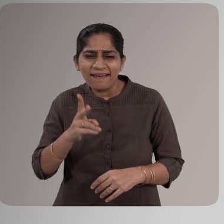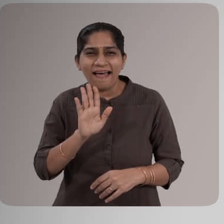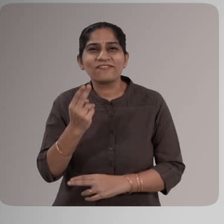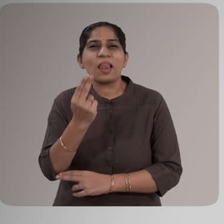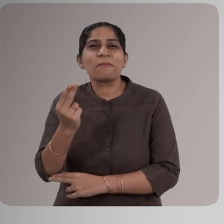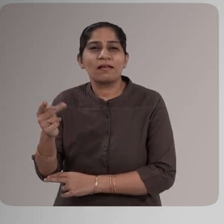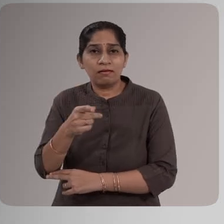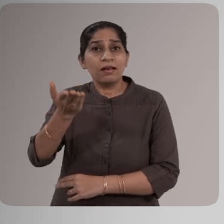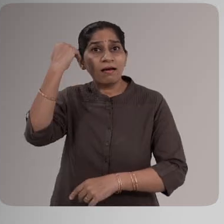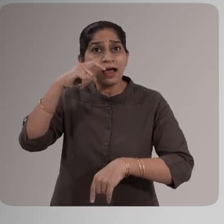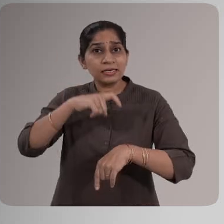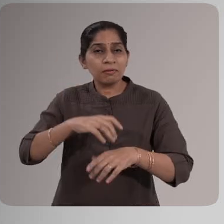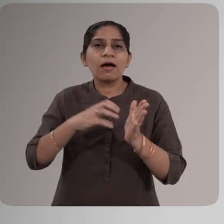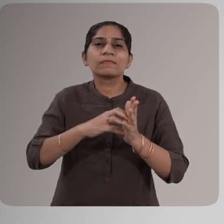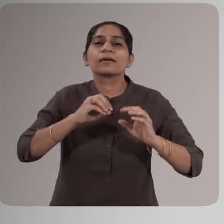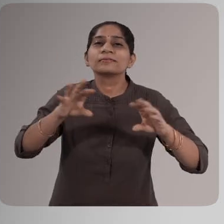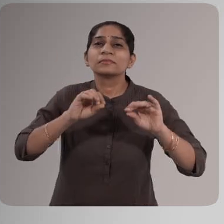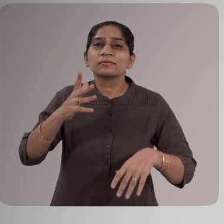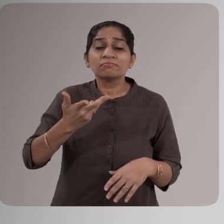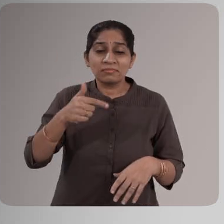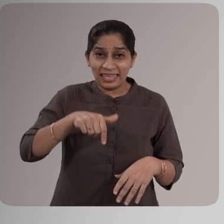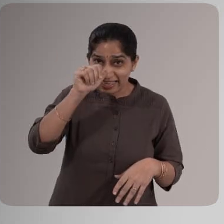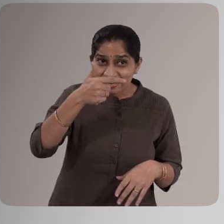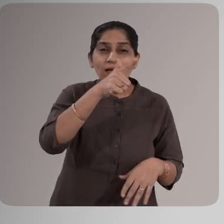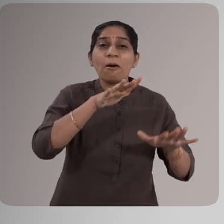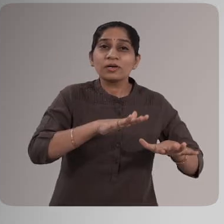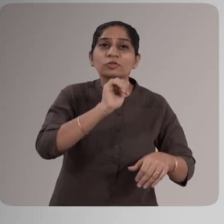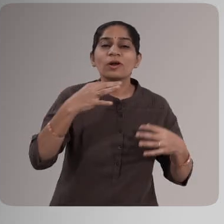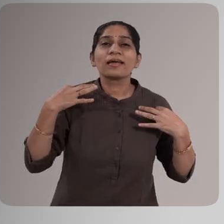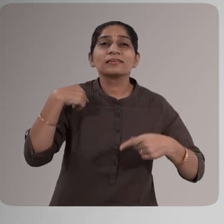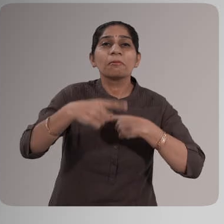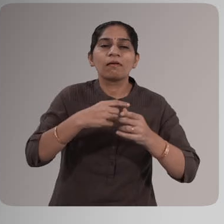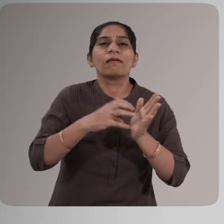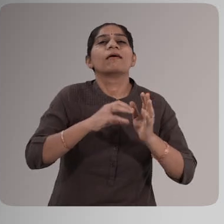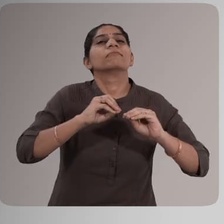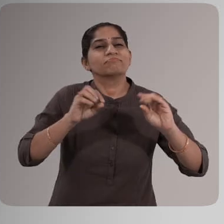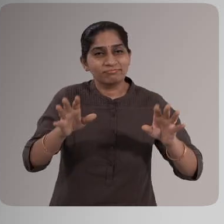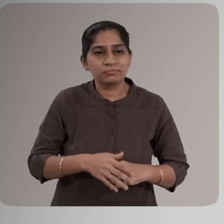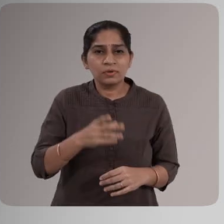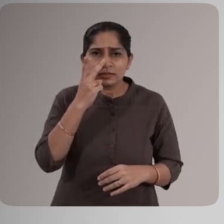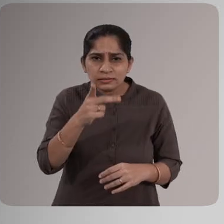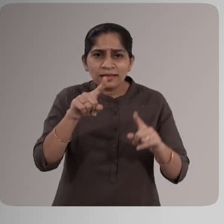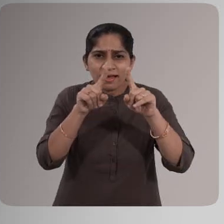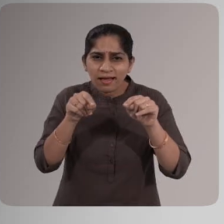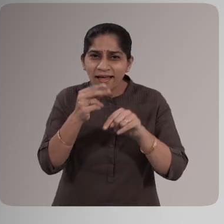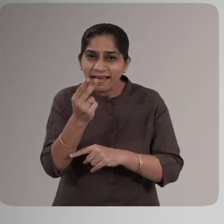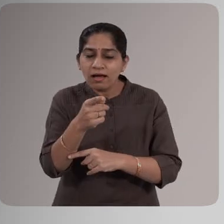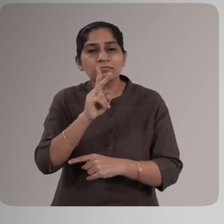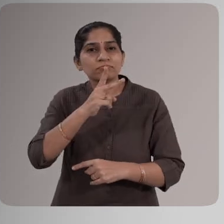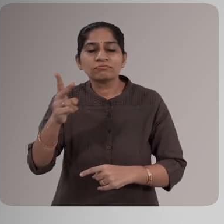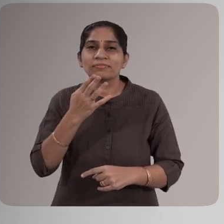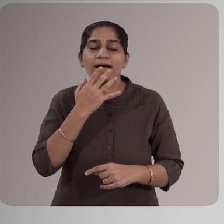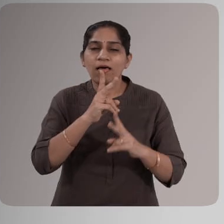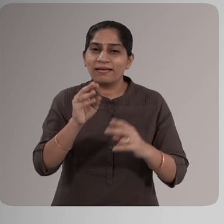labels, integral to the period's publicity campaigns for both British and Indian mills, featured a diverse range